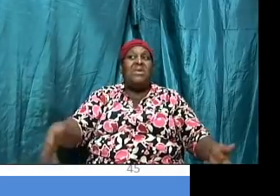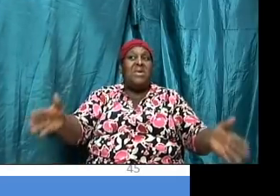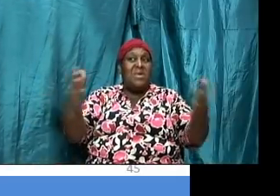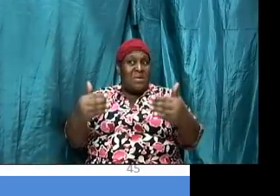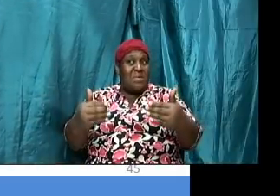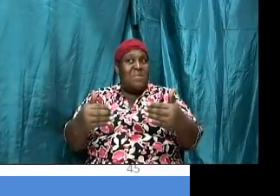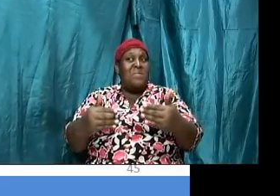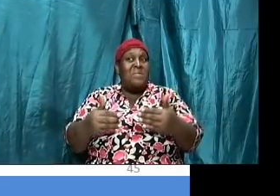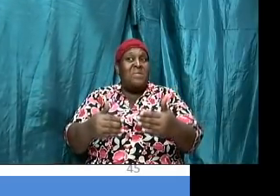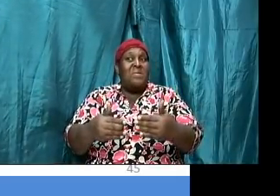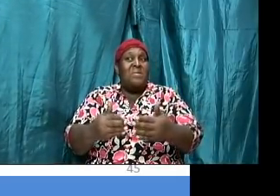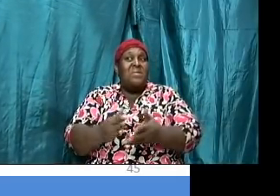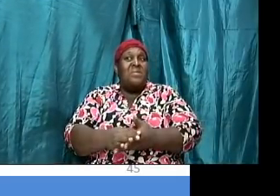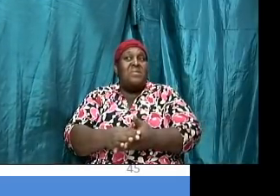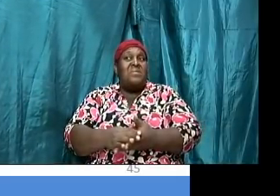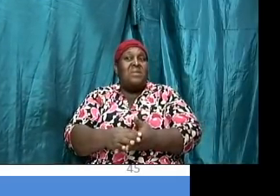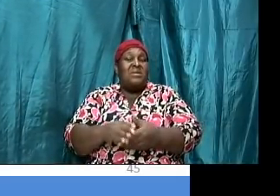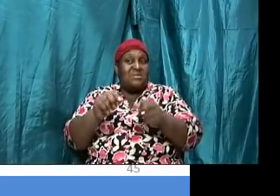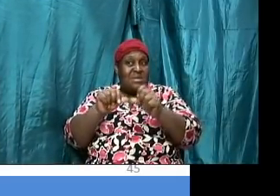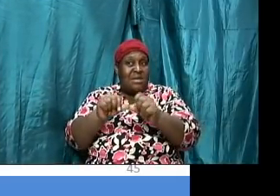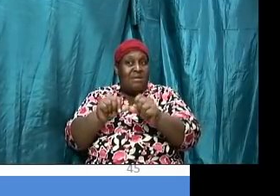exist.